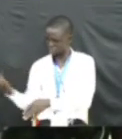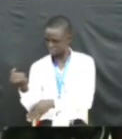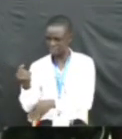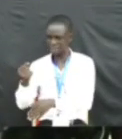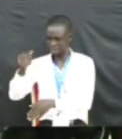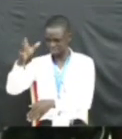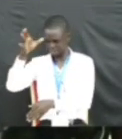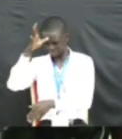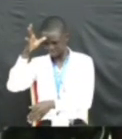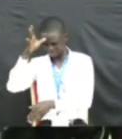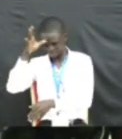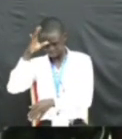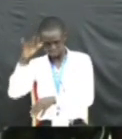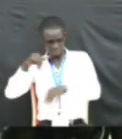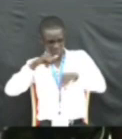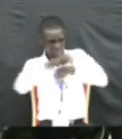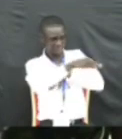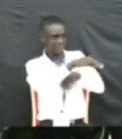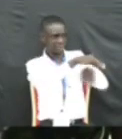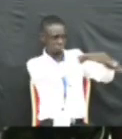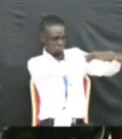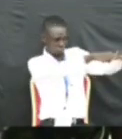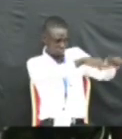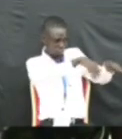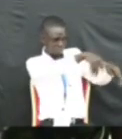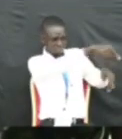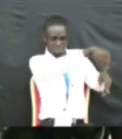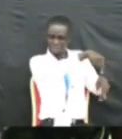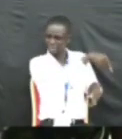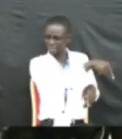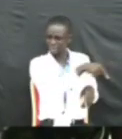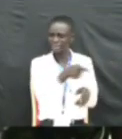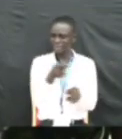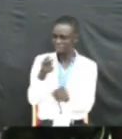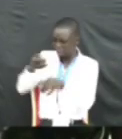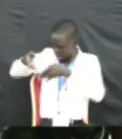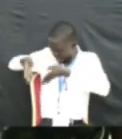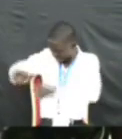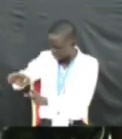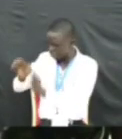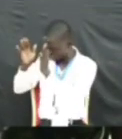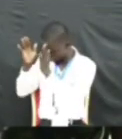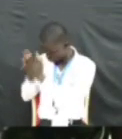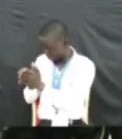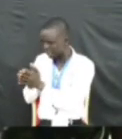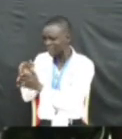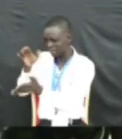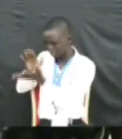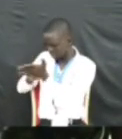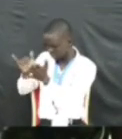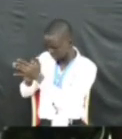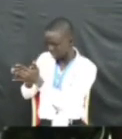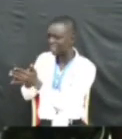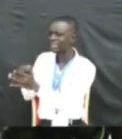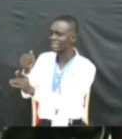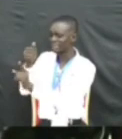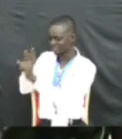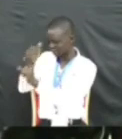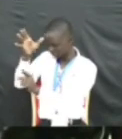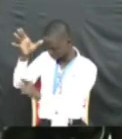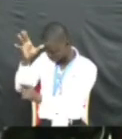the mortuary and that he should be allowed to pray for the father to wake up. The boy,